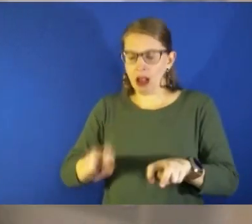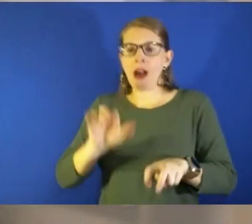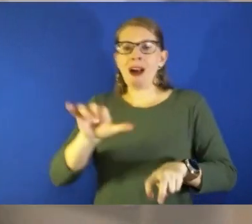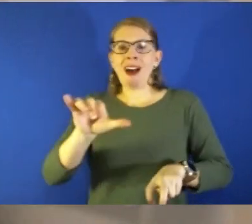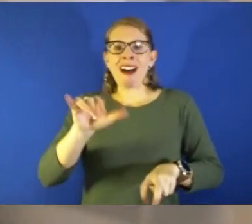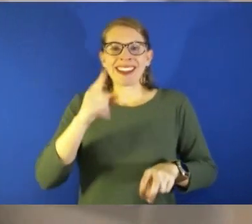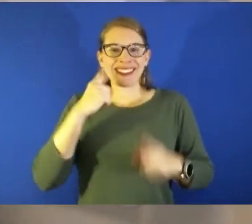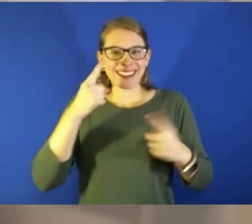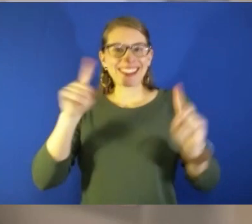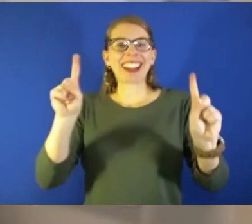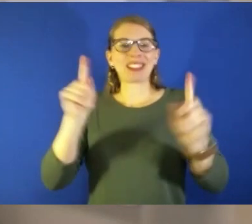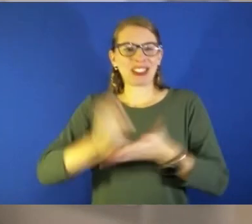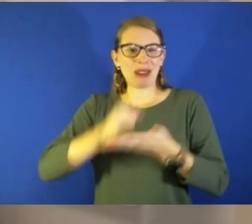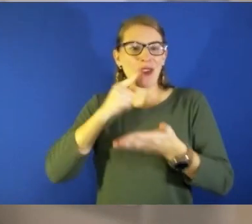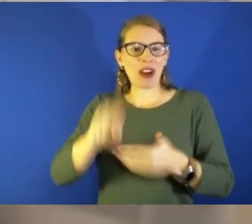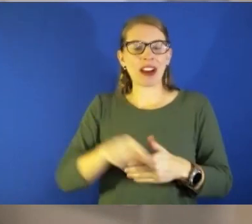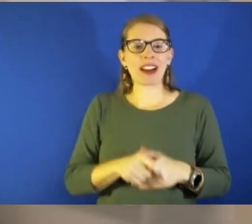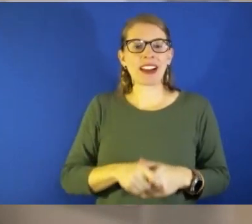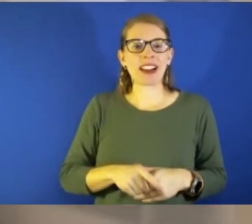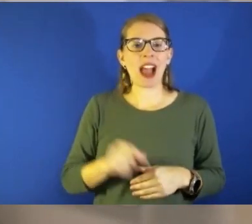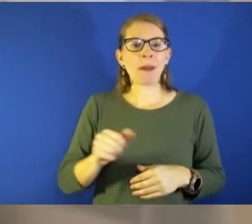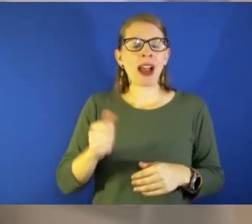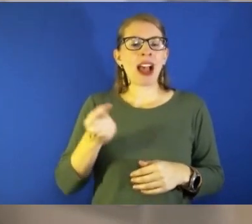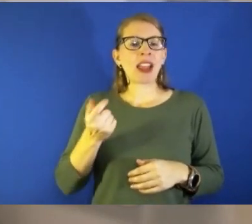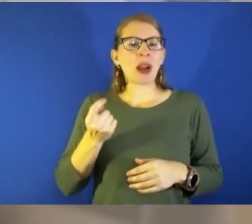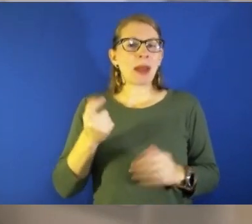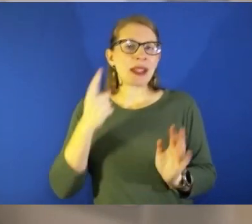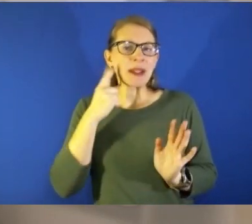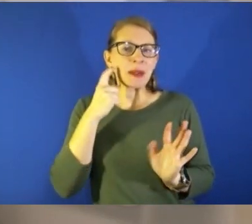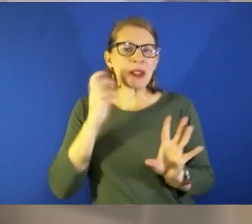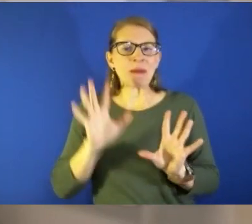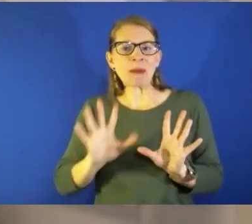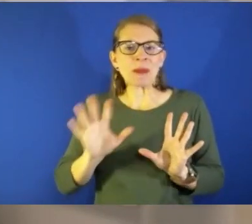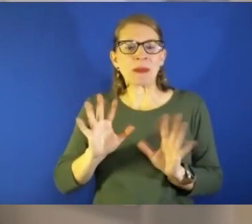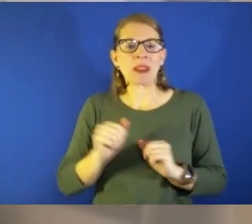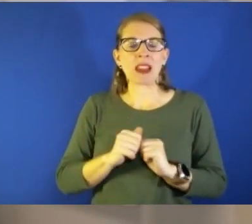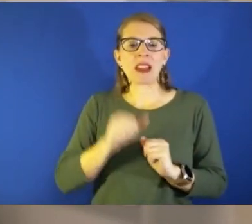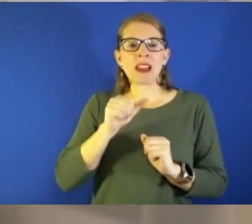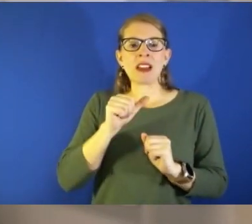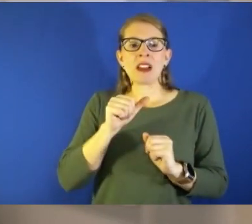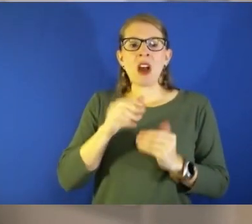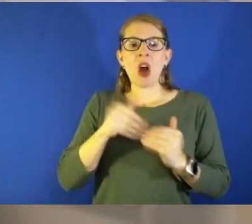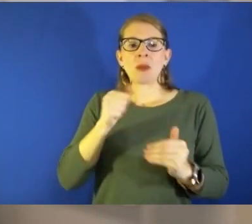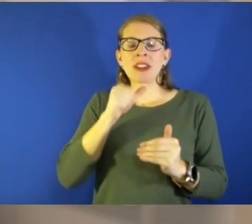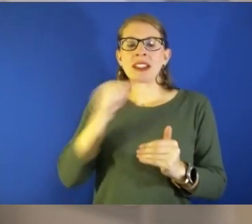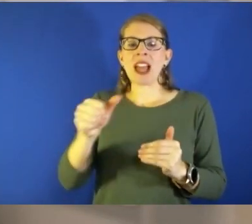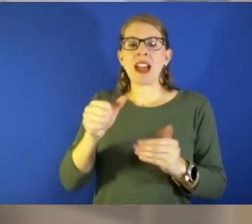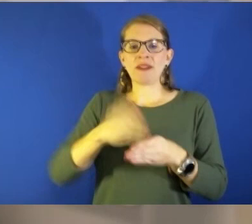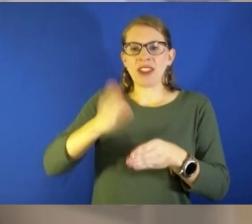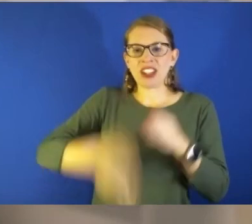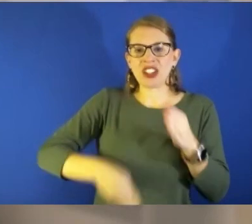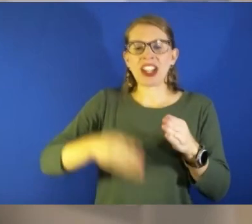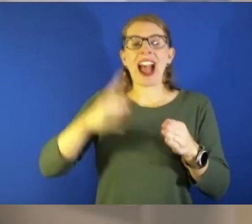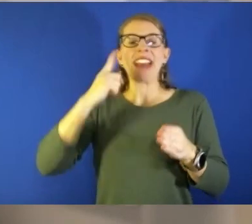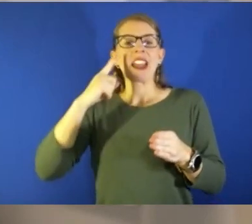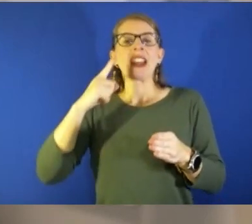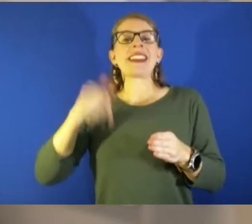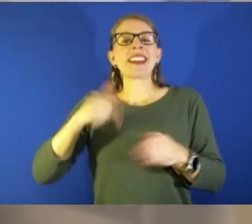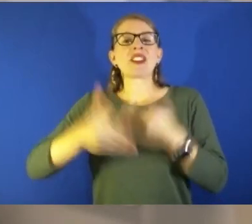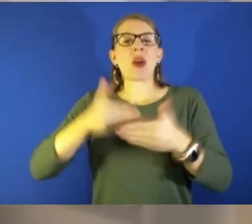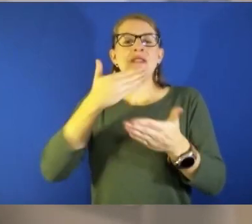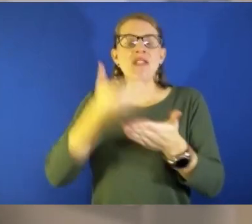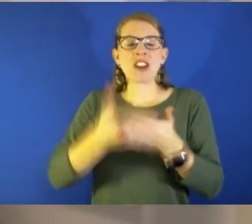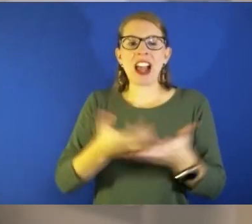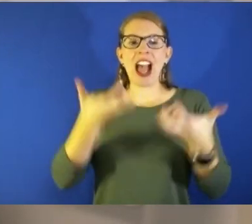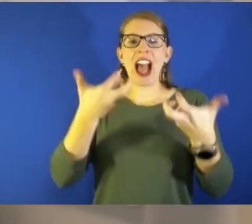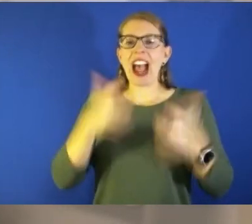great? Yeah, I'm a little superstitious, so not until we're actually almost all the way done do I go, okay, this is going good. So don't want to put the cart before the horse,